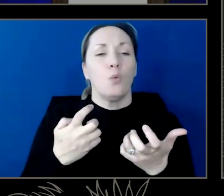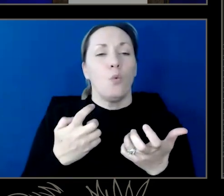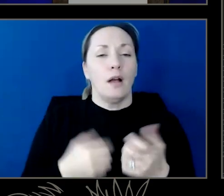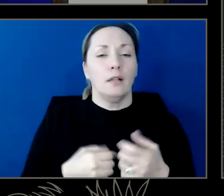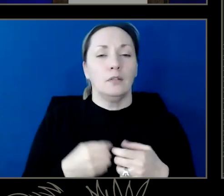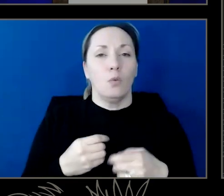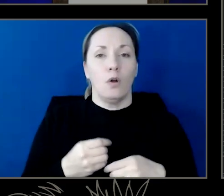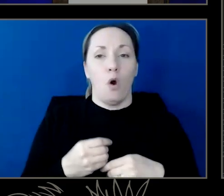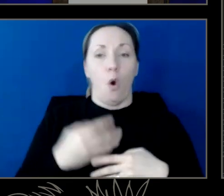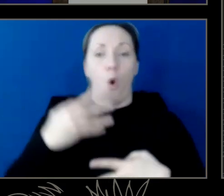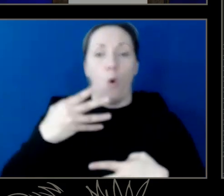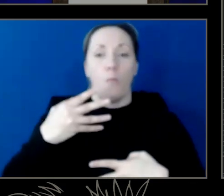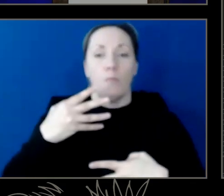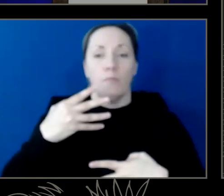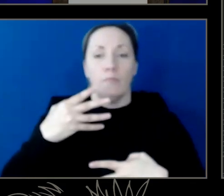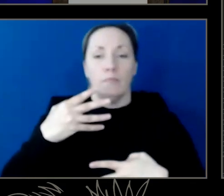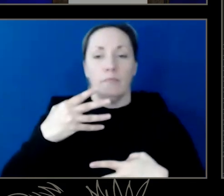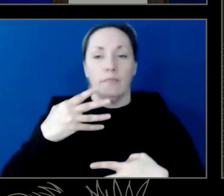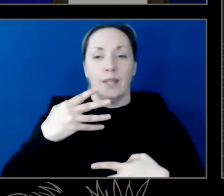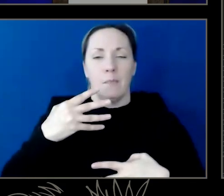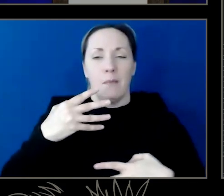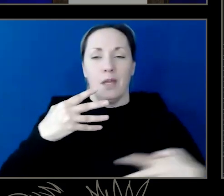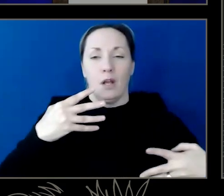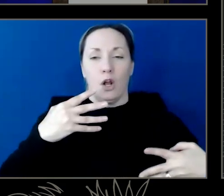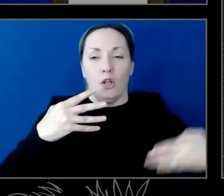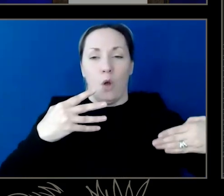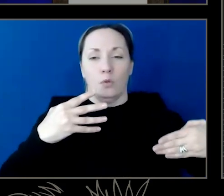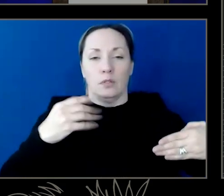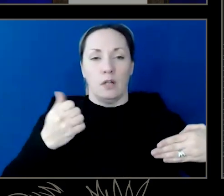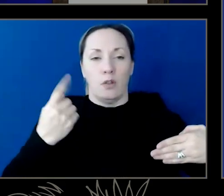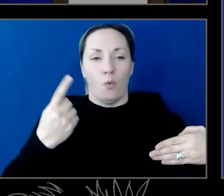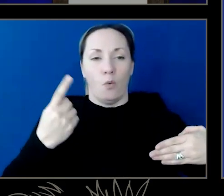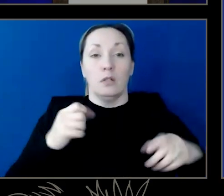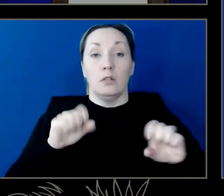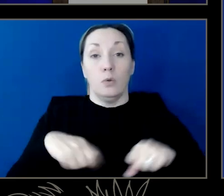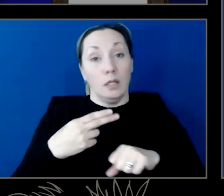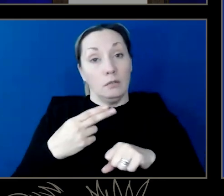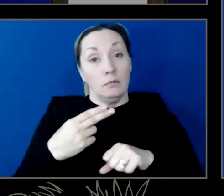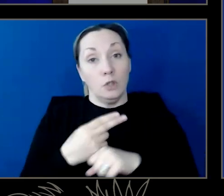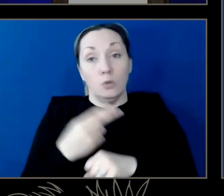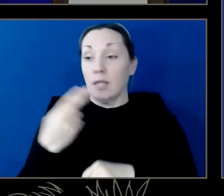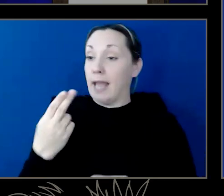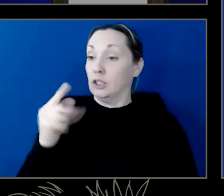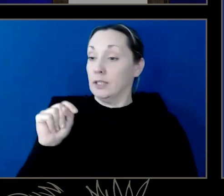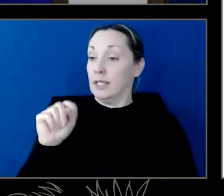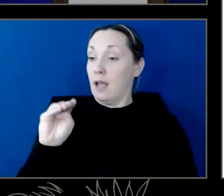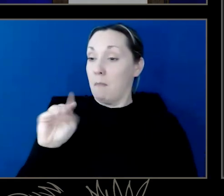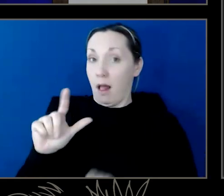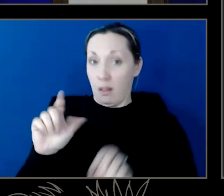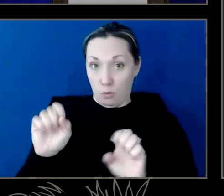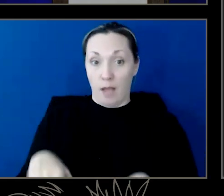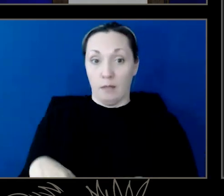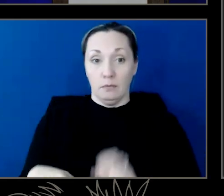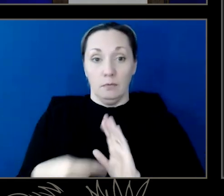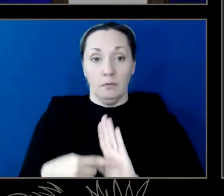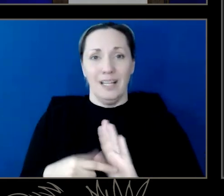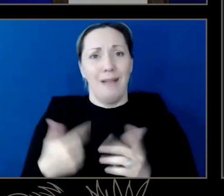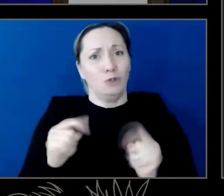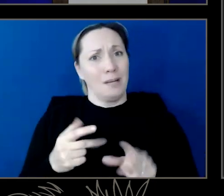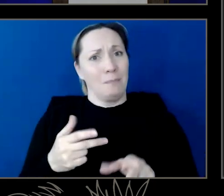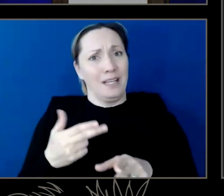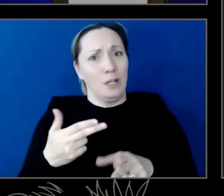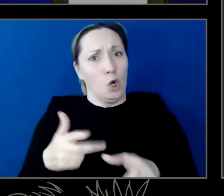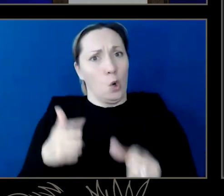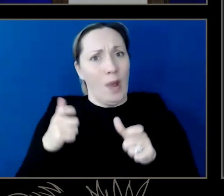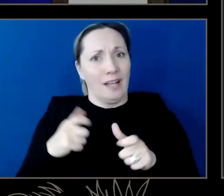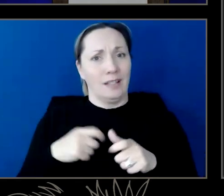accordion opens, you want to close another one. So you could also do that using only HTML. So let's take a quick look. Sorry, I'm trying to be quick because I